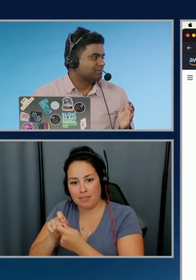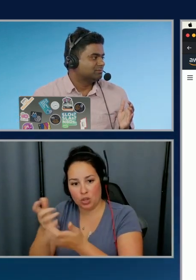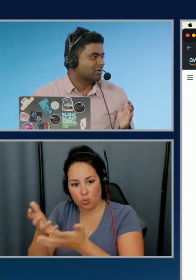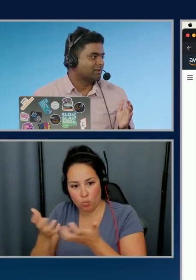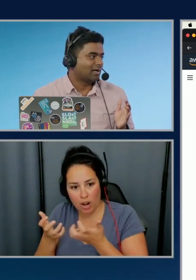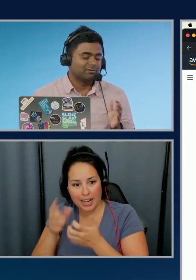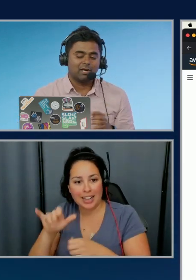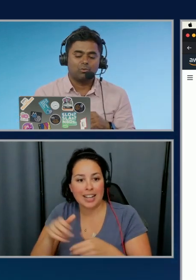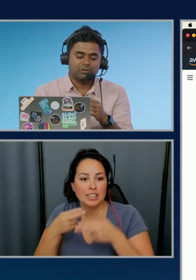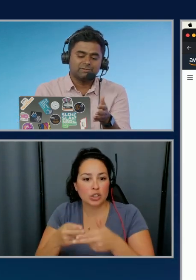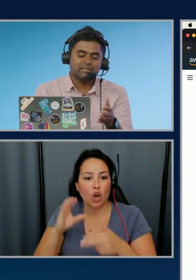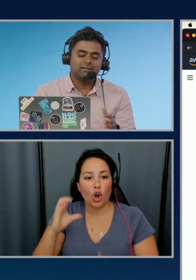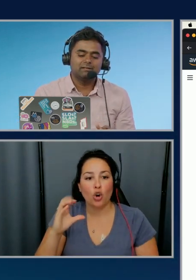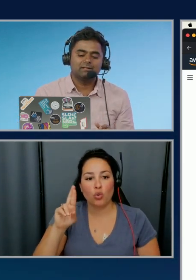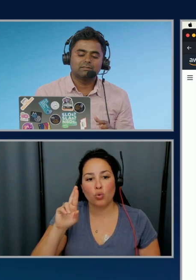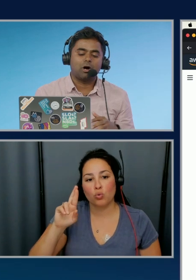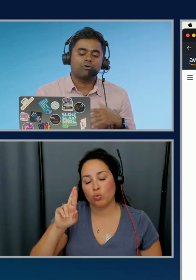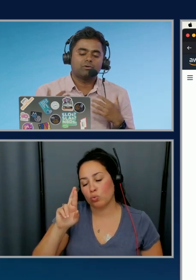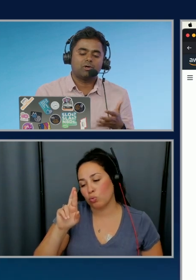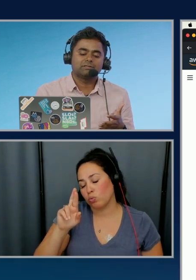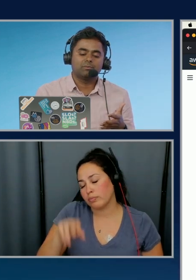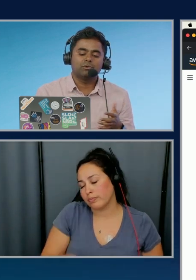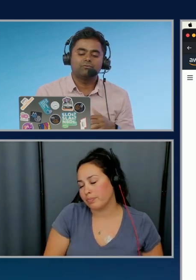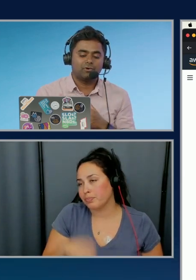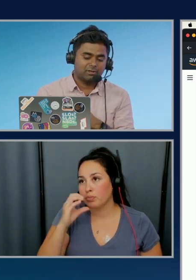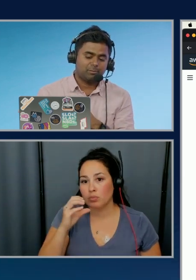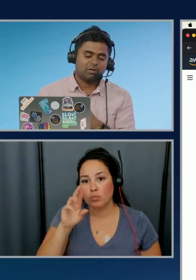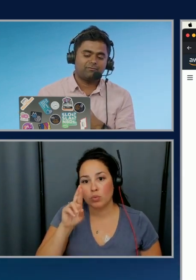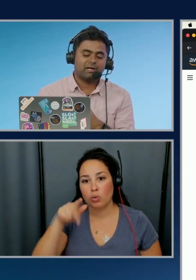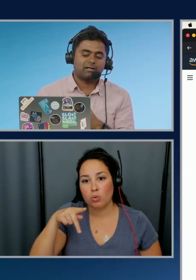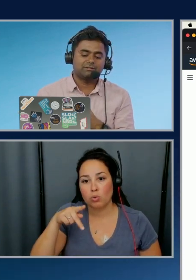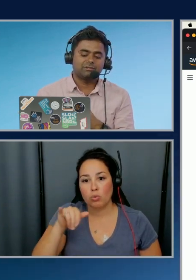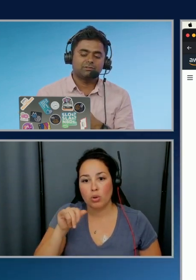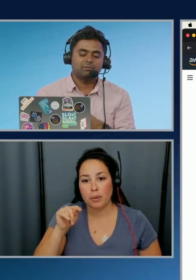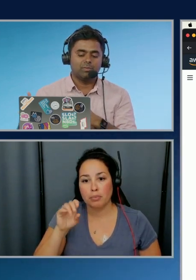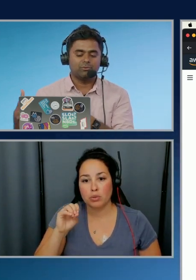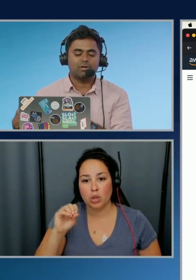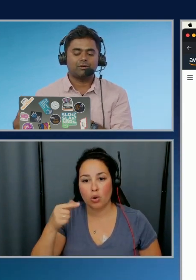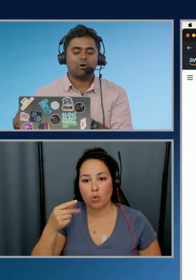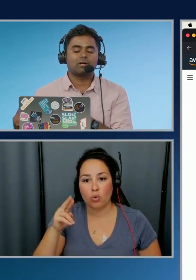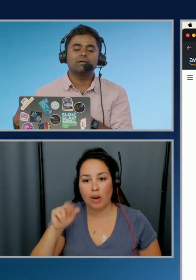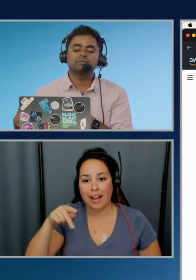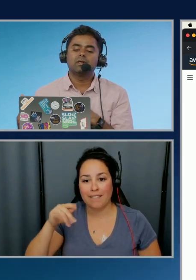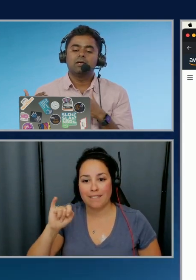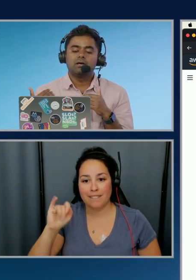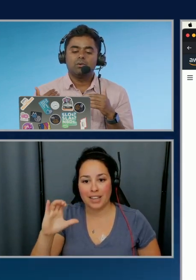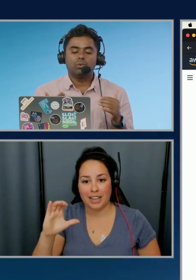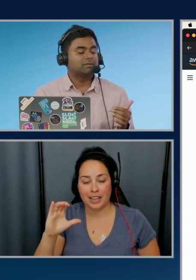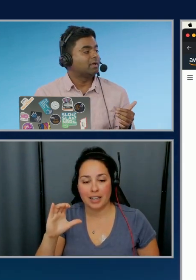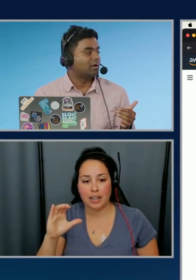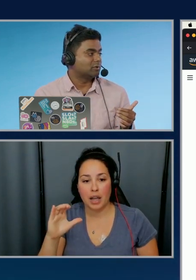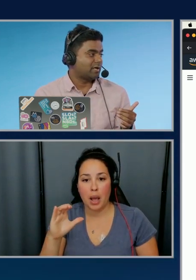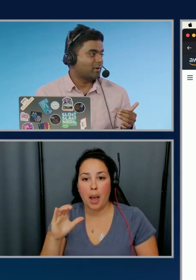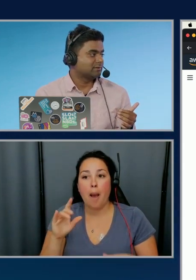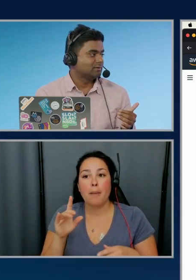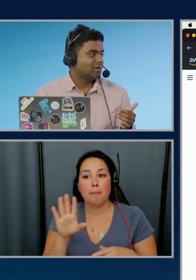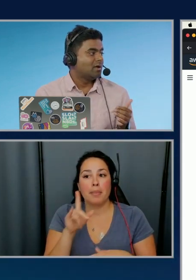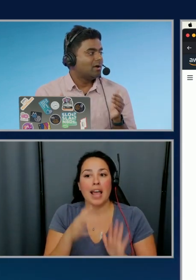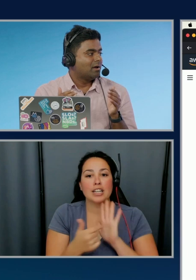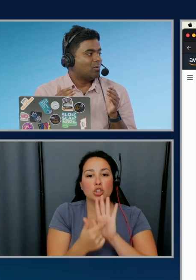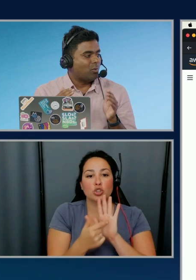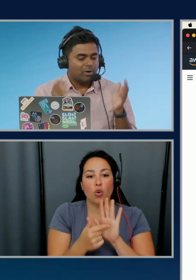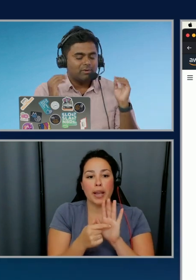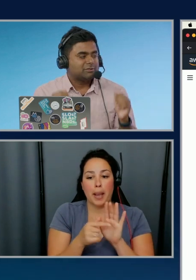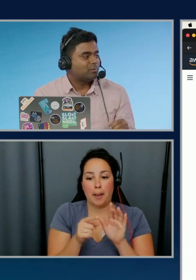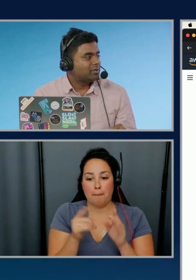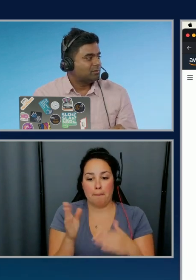attestation. Right. And what you're seeing here is out-of-the-box support for cryptographic attestation between Nitro enclaves with AWS KMS.